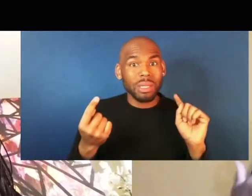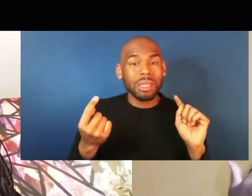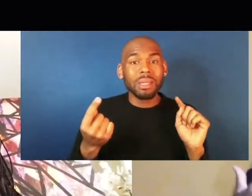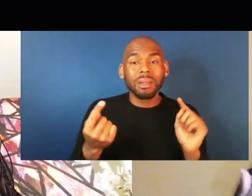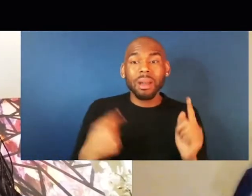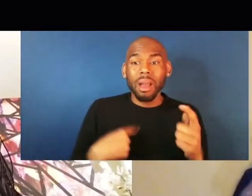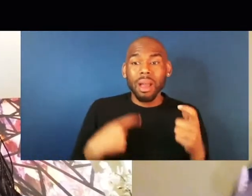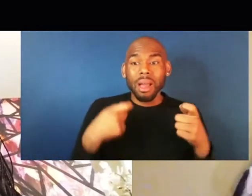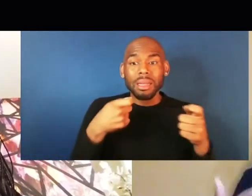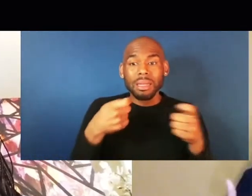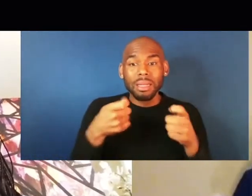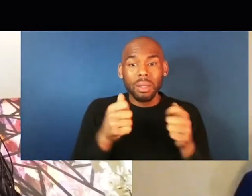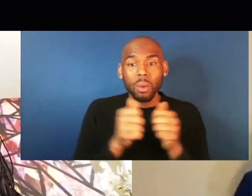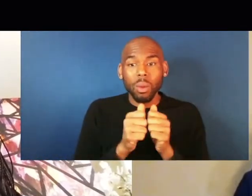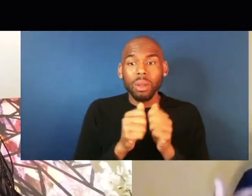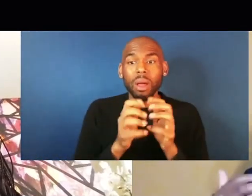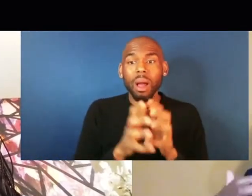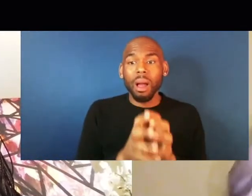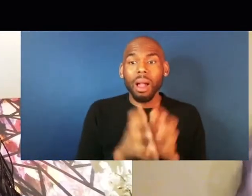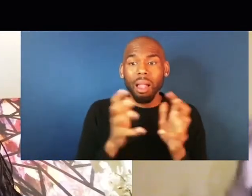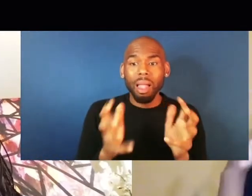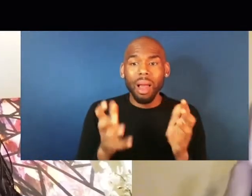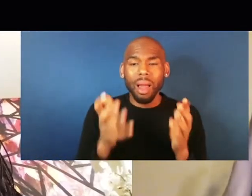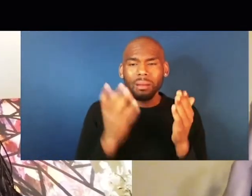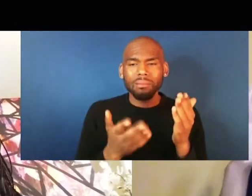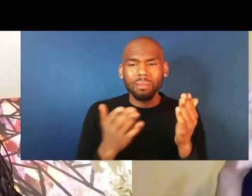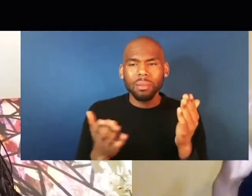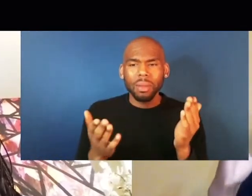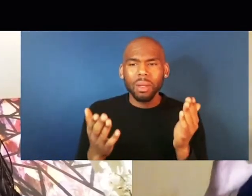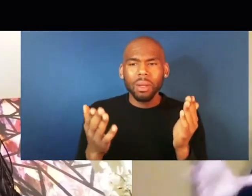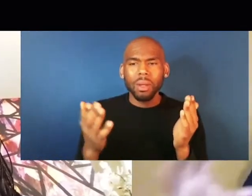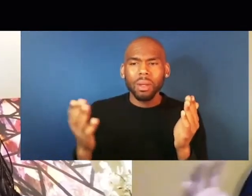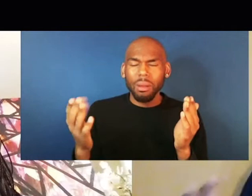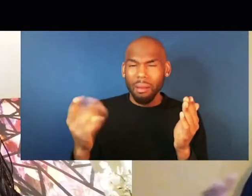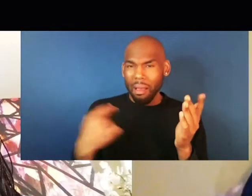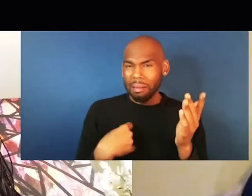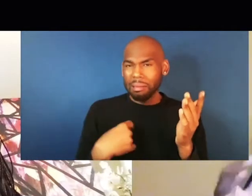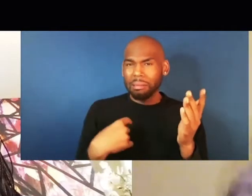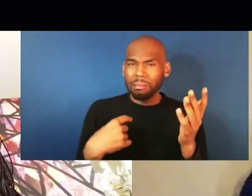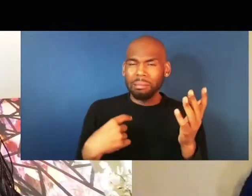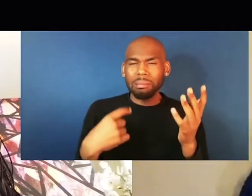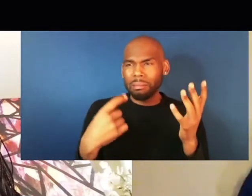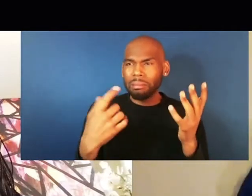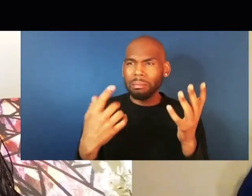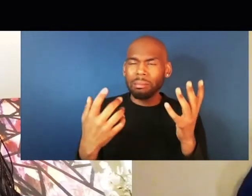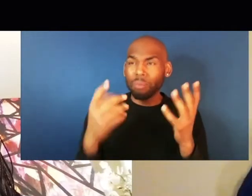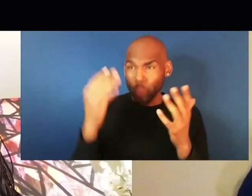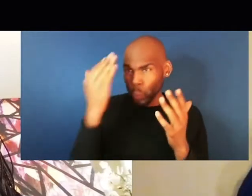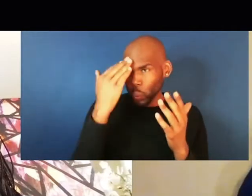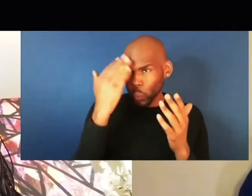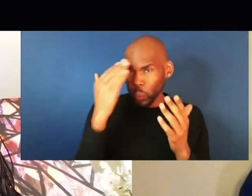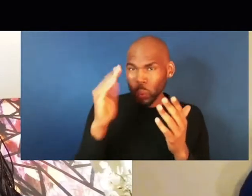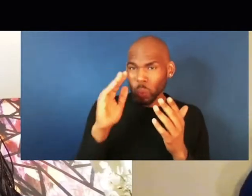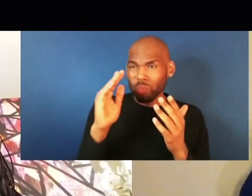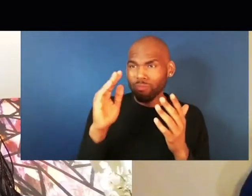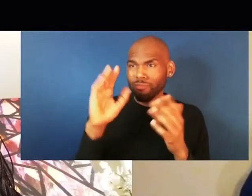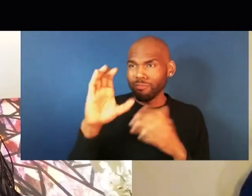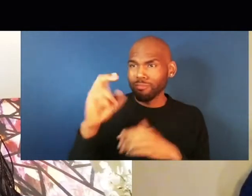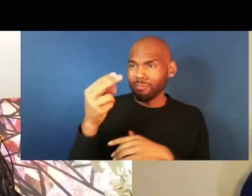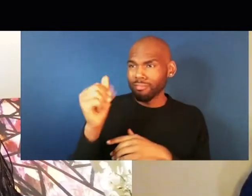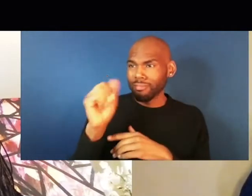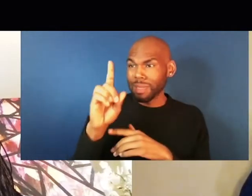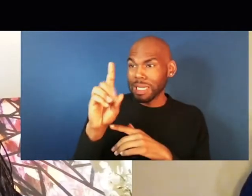with a lot of that stuff. So with that being said, and knowing Chadwick